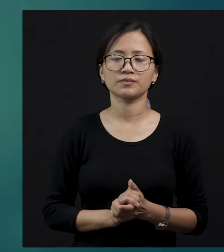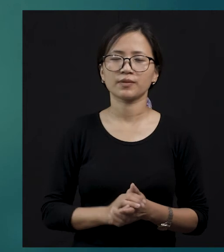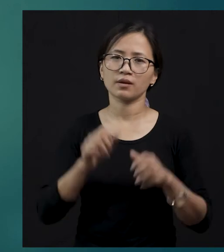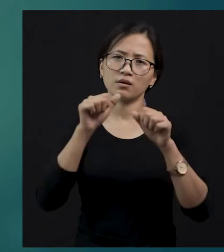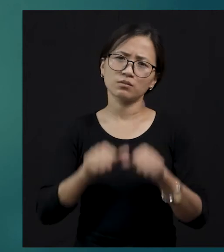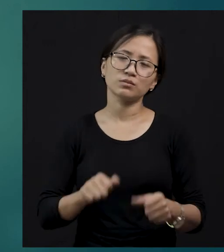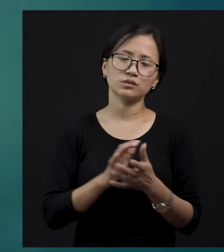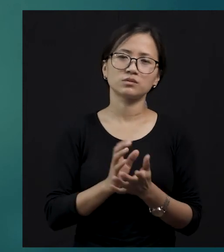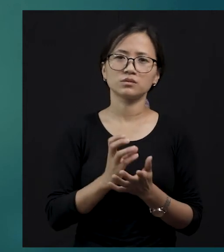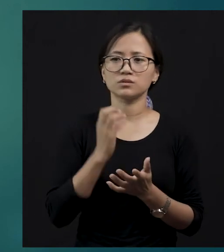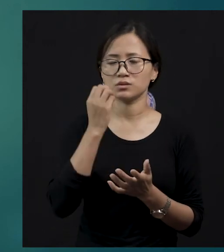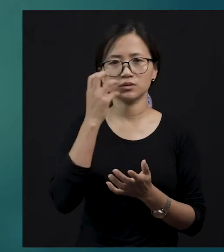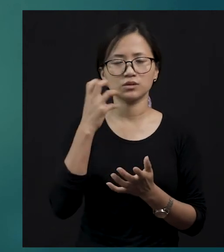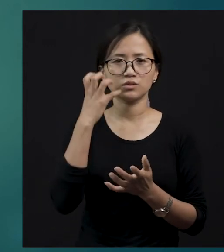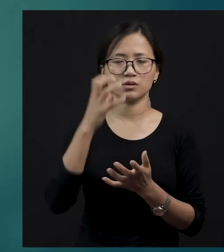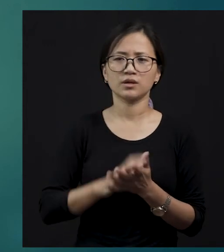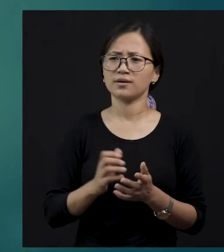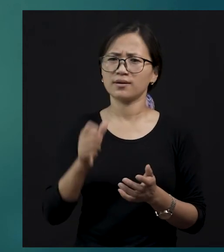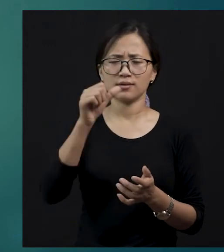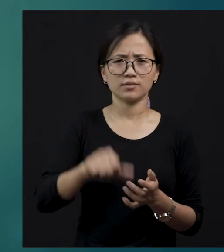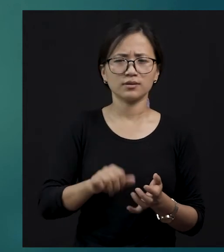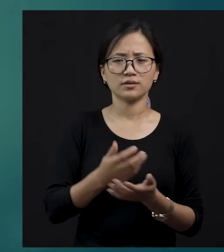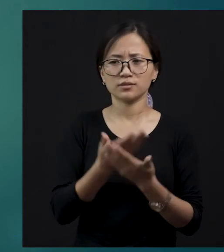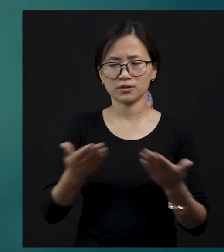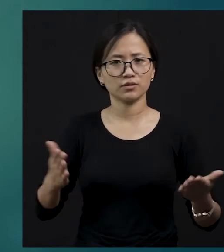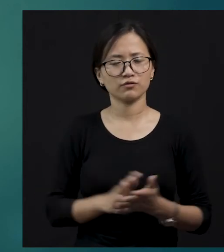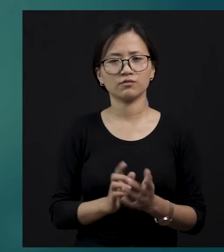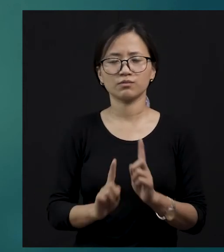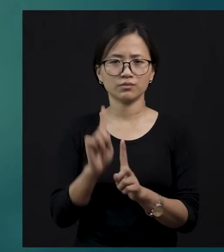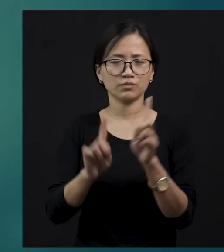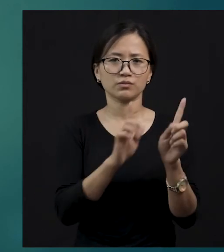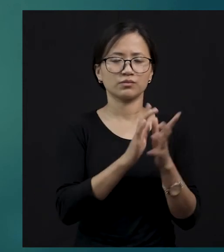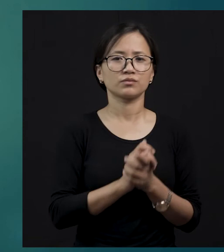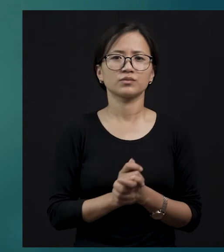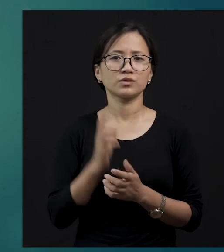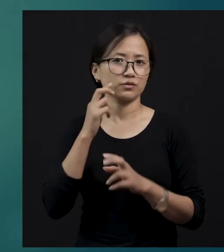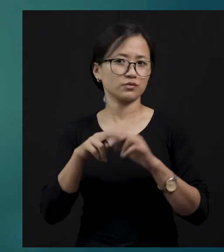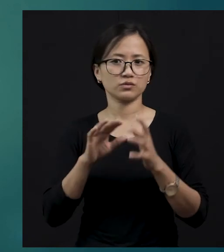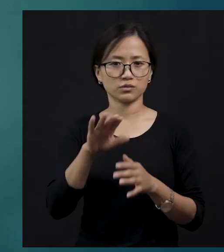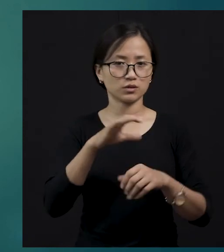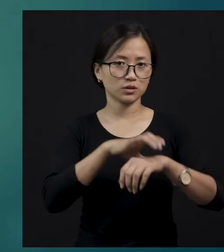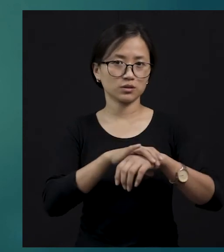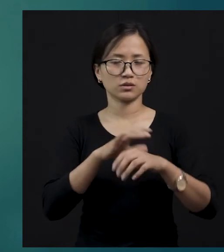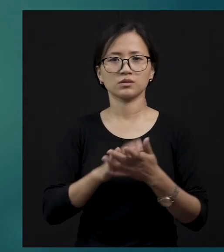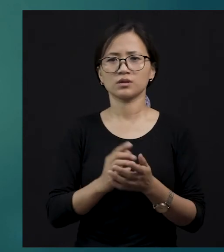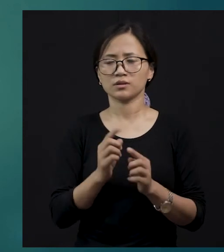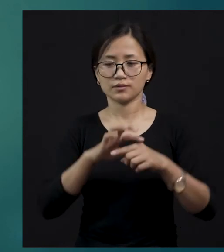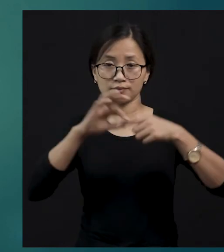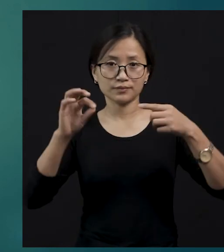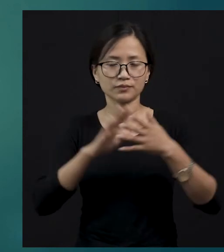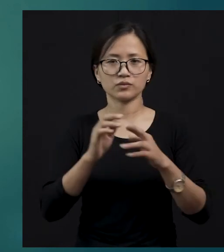to chew any kind of plant. And you find it difficult to touch a cactus. If you touch a cactus by mistake, it will prick your